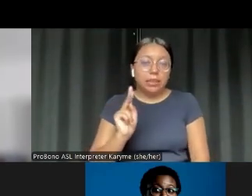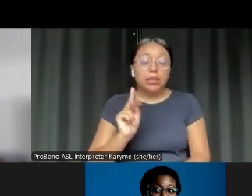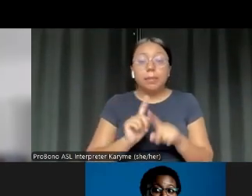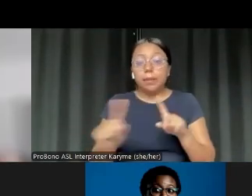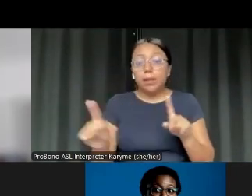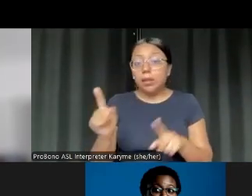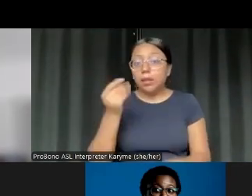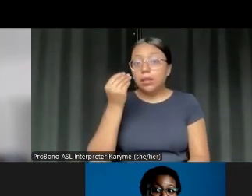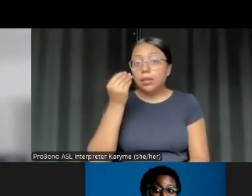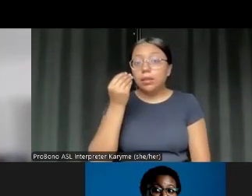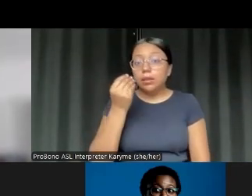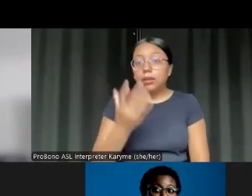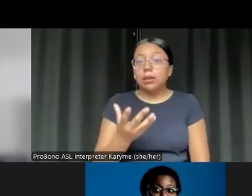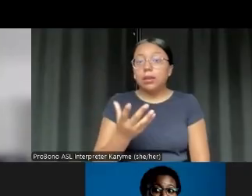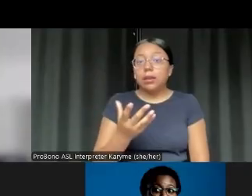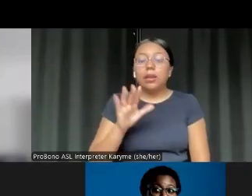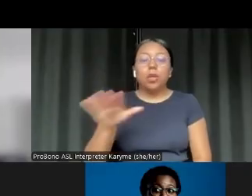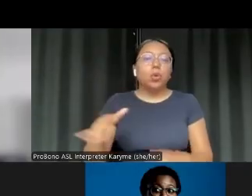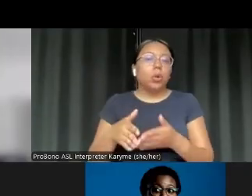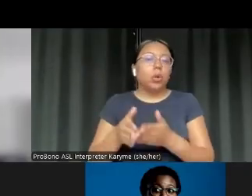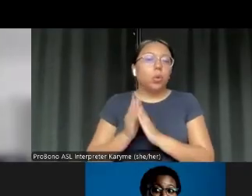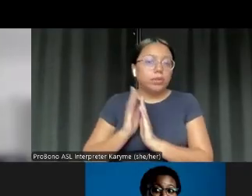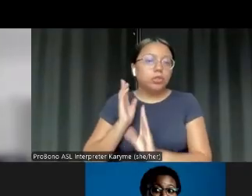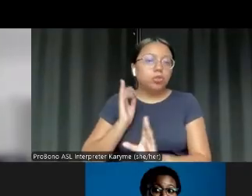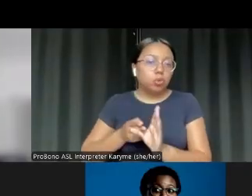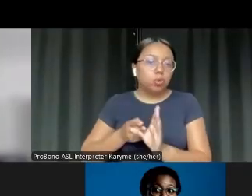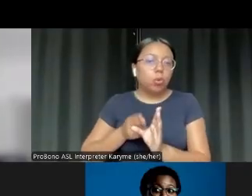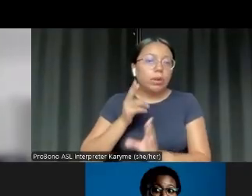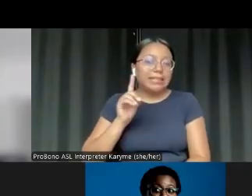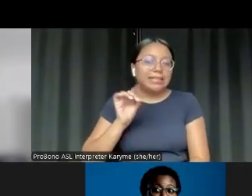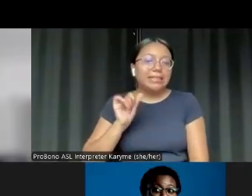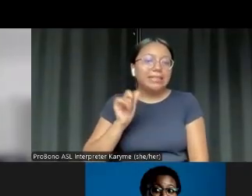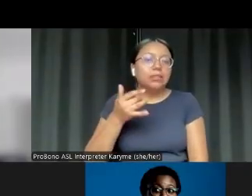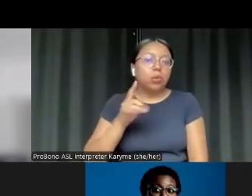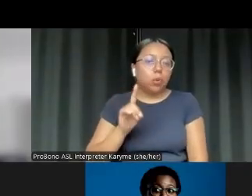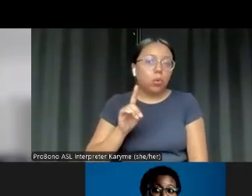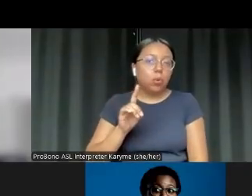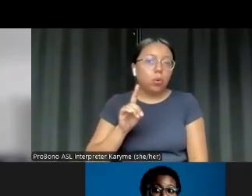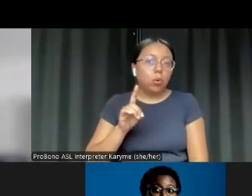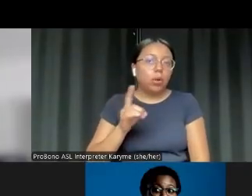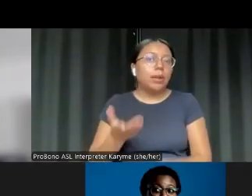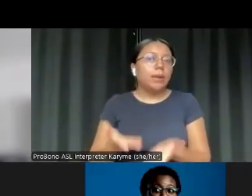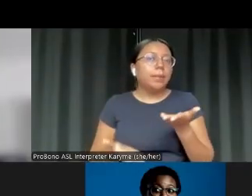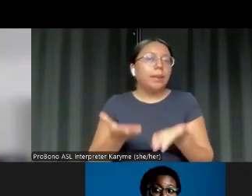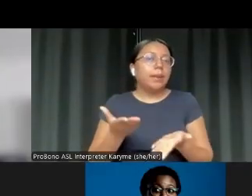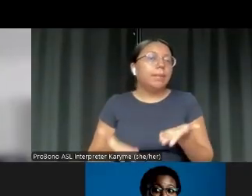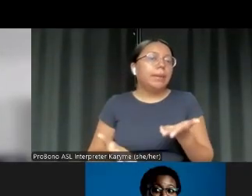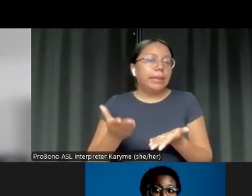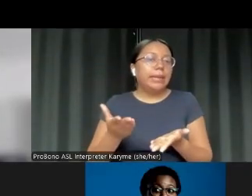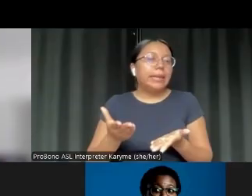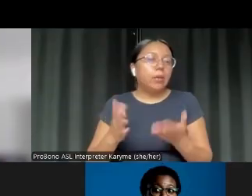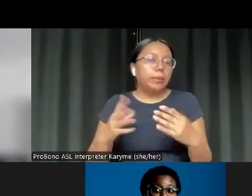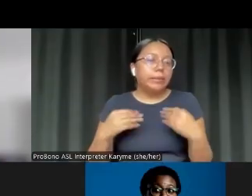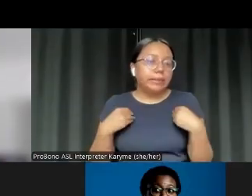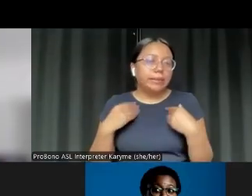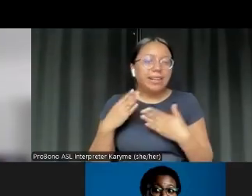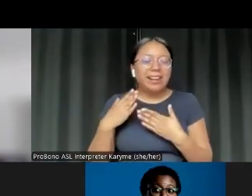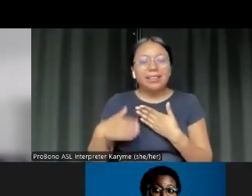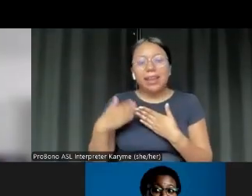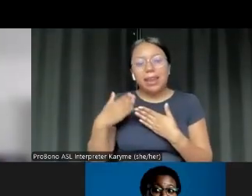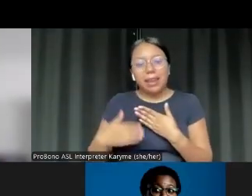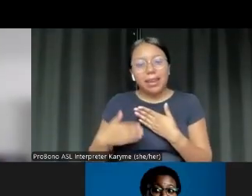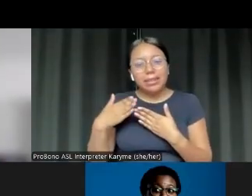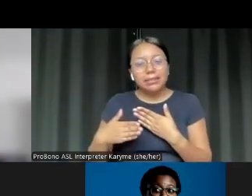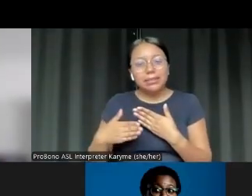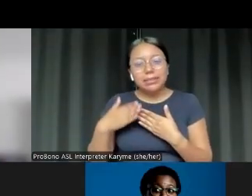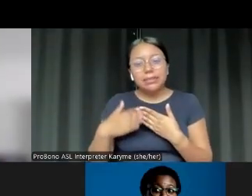that your request to join our Discord channel may be accepted towards the end or at the end